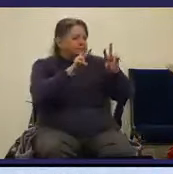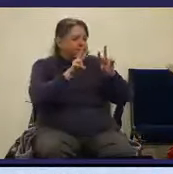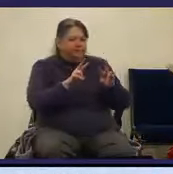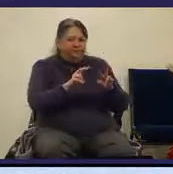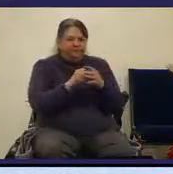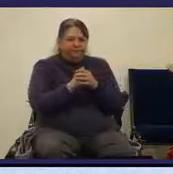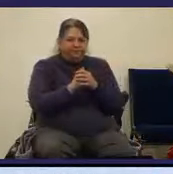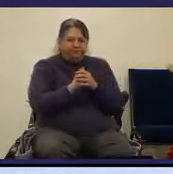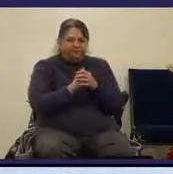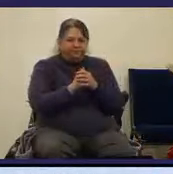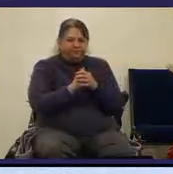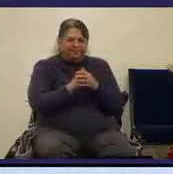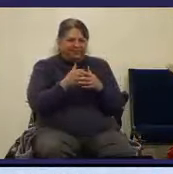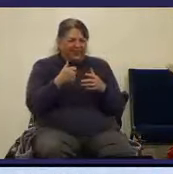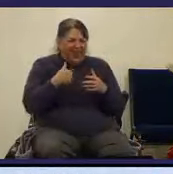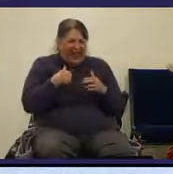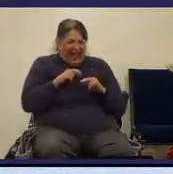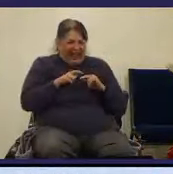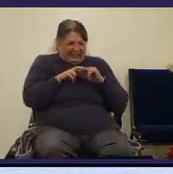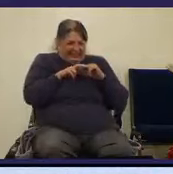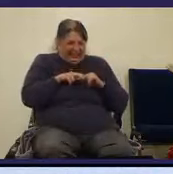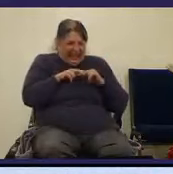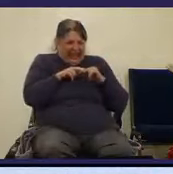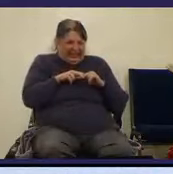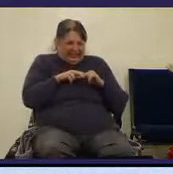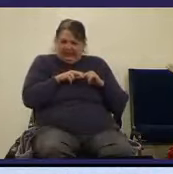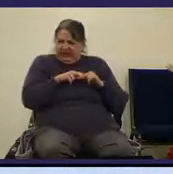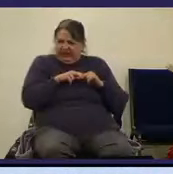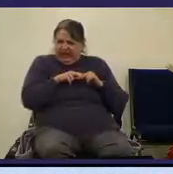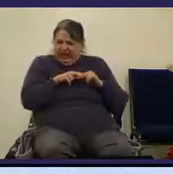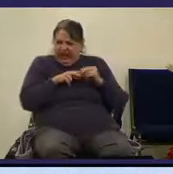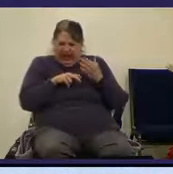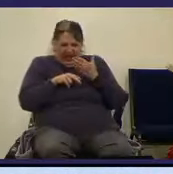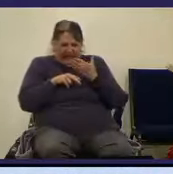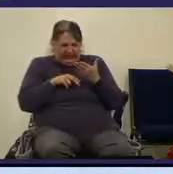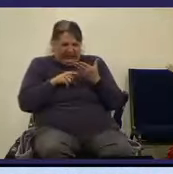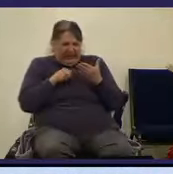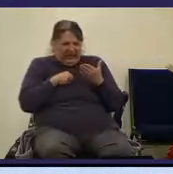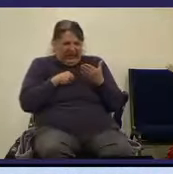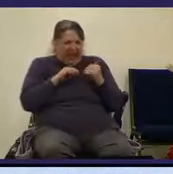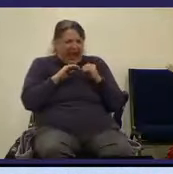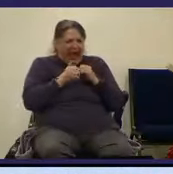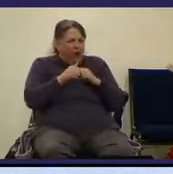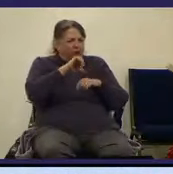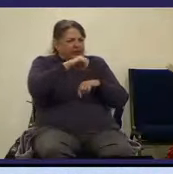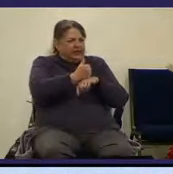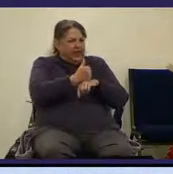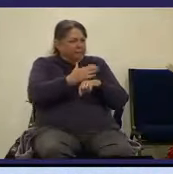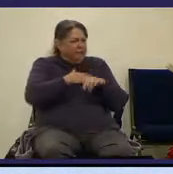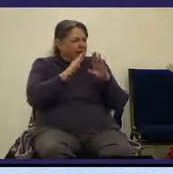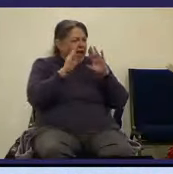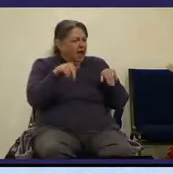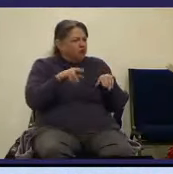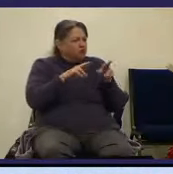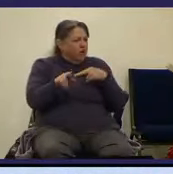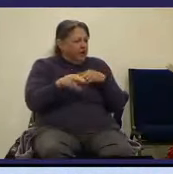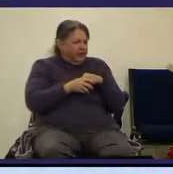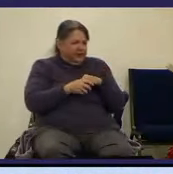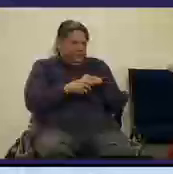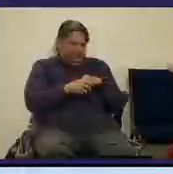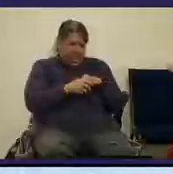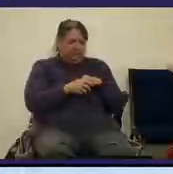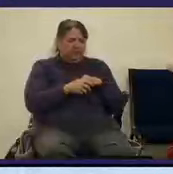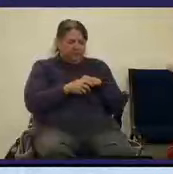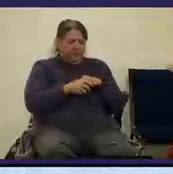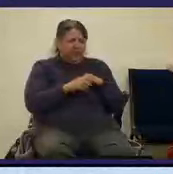And I sat there and I picked up this book that says, Putting My House in Order. Prearrange the